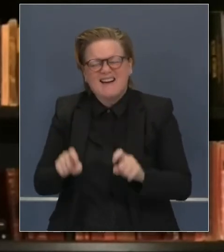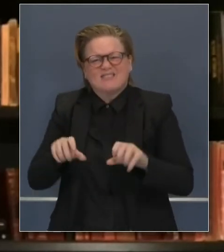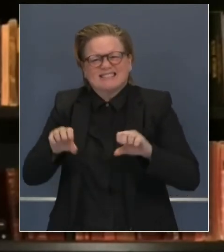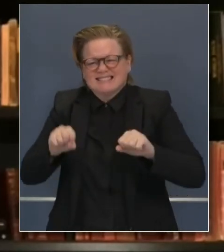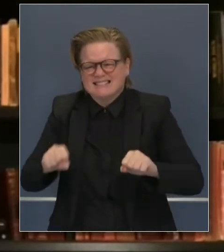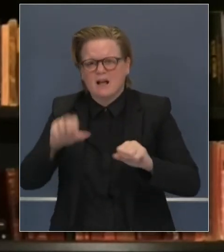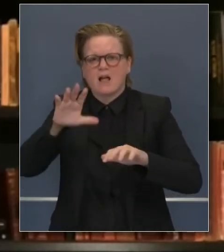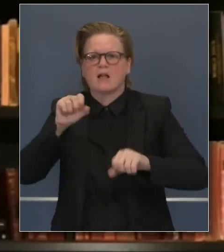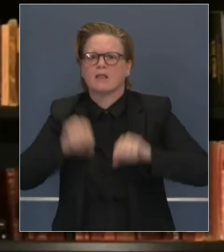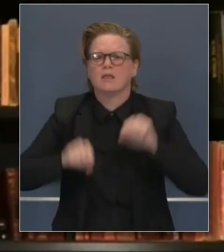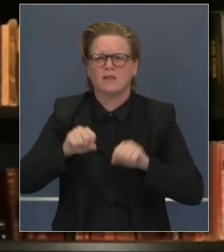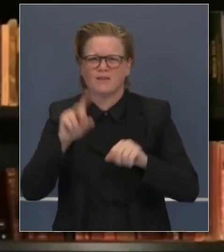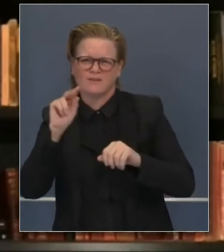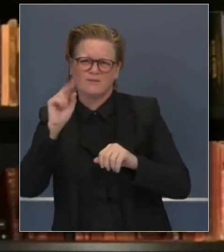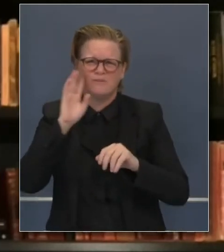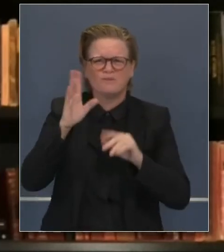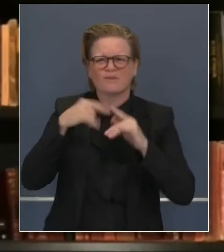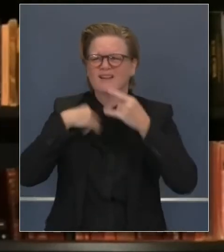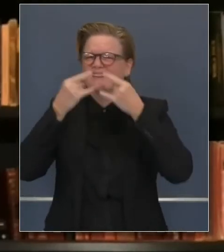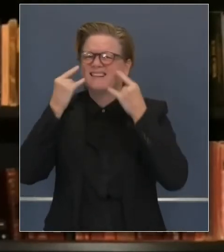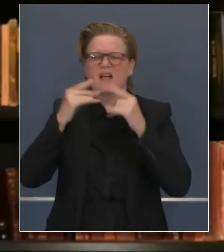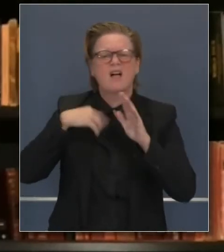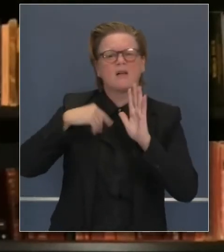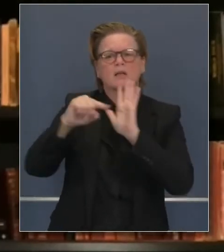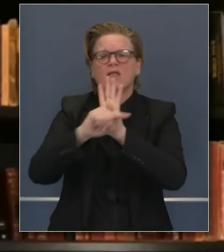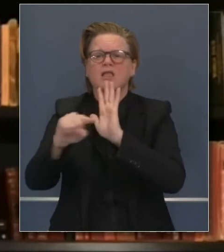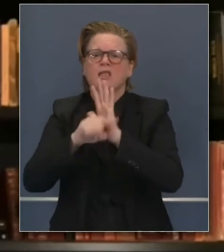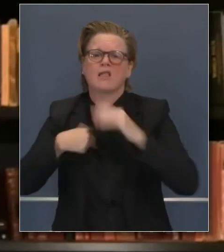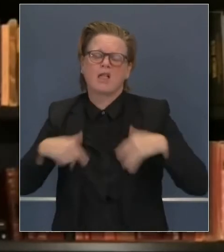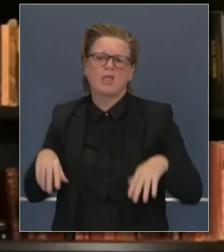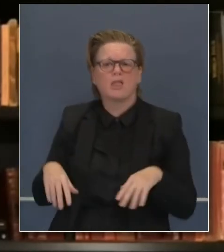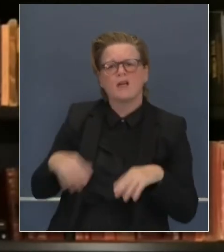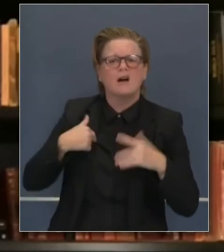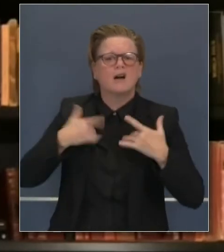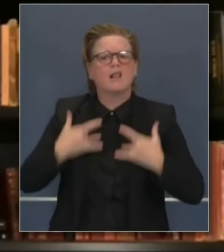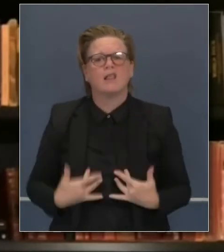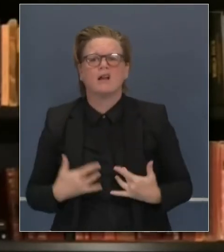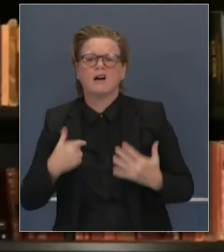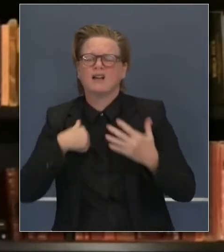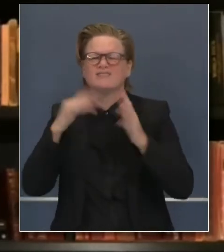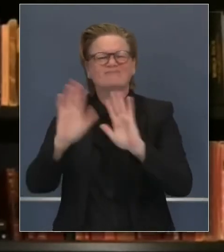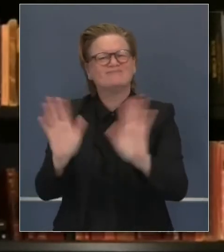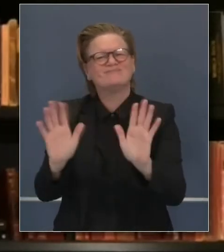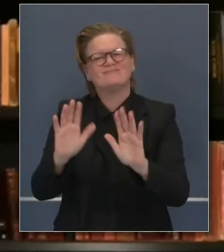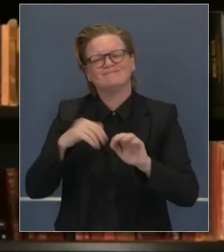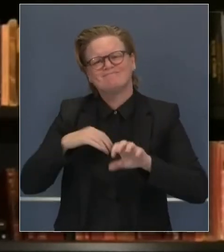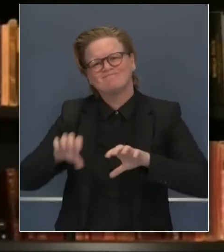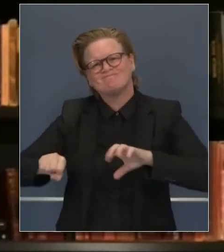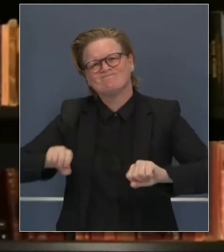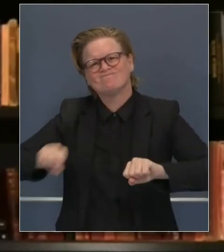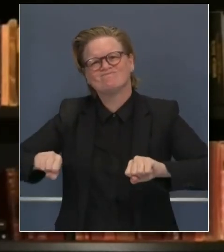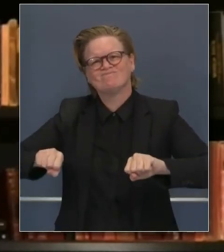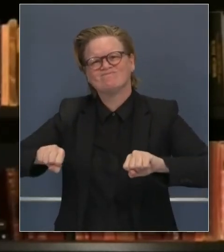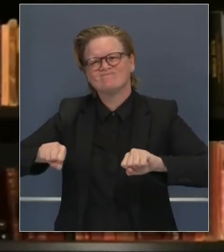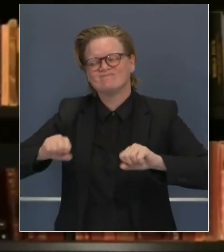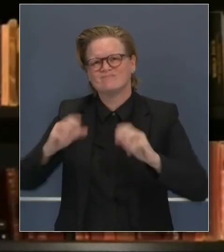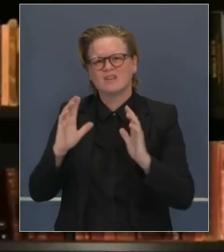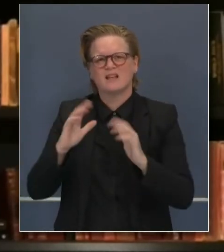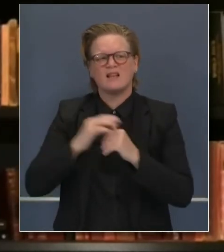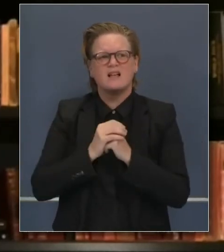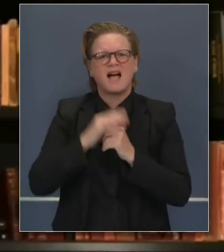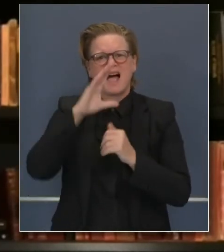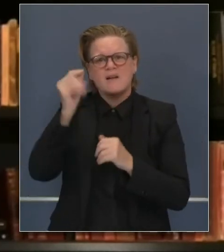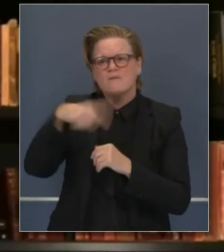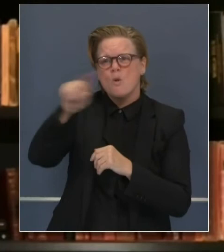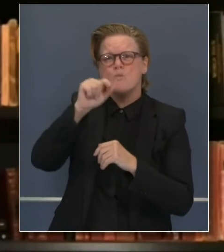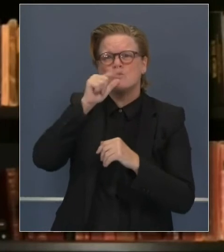put aside your ideology, to put aside any consideration except this. Lives are in the